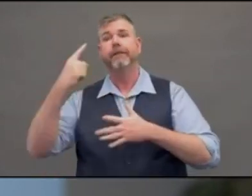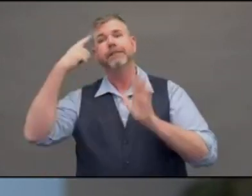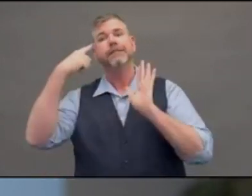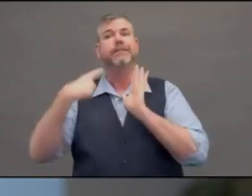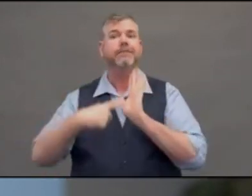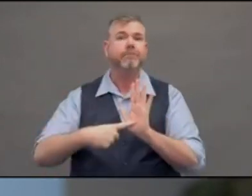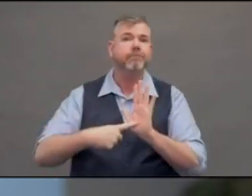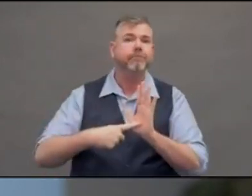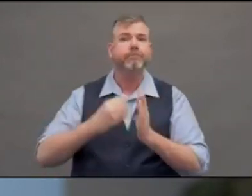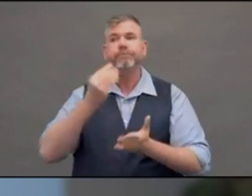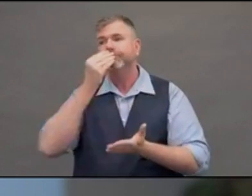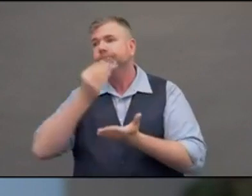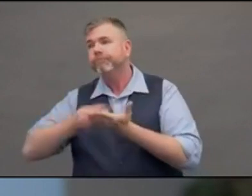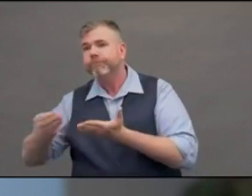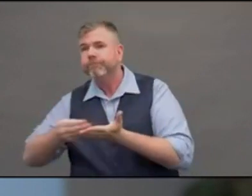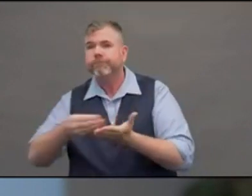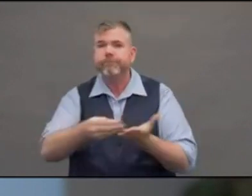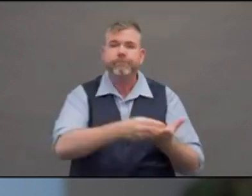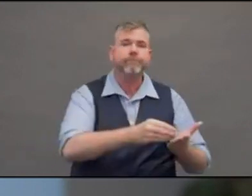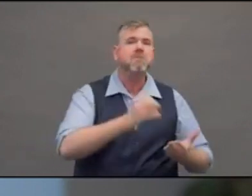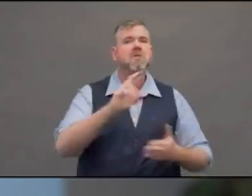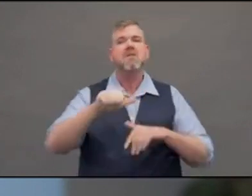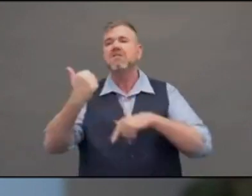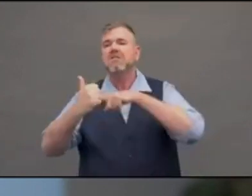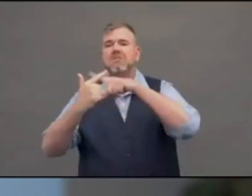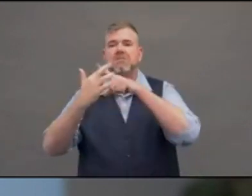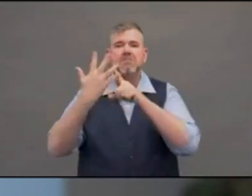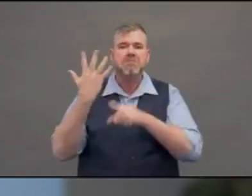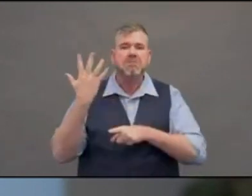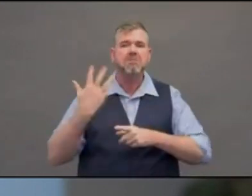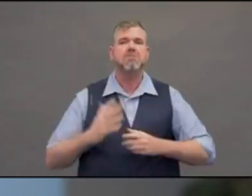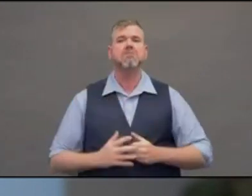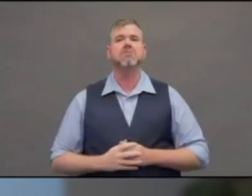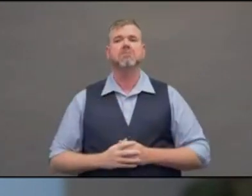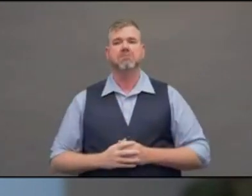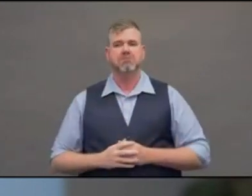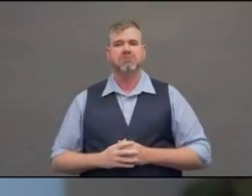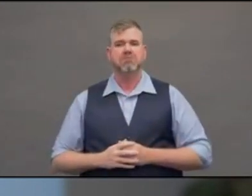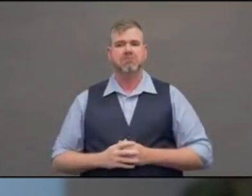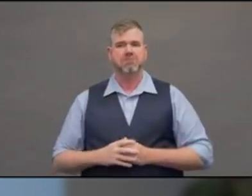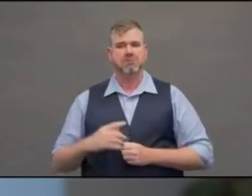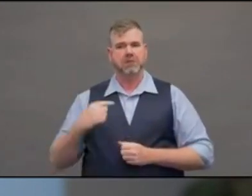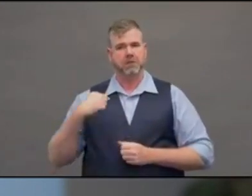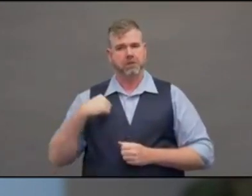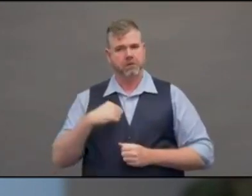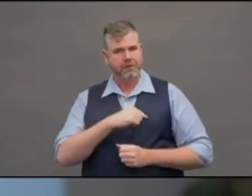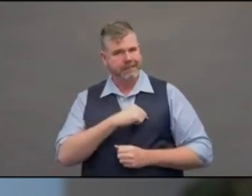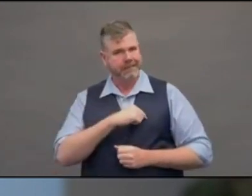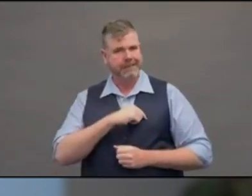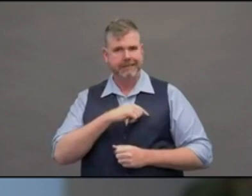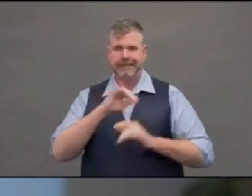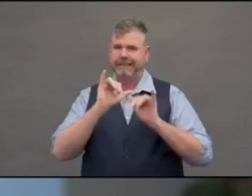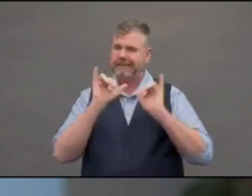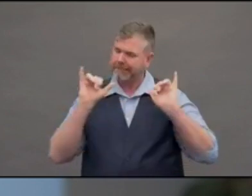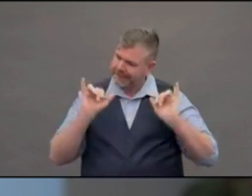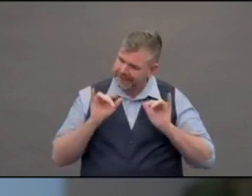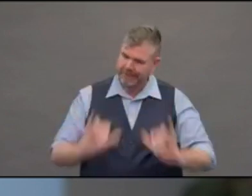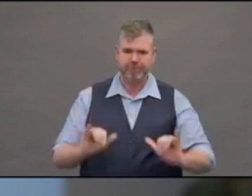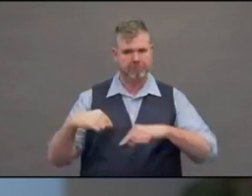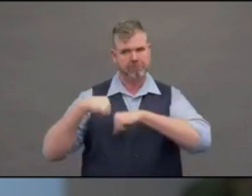things, that we do so maintaining social distancing, maintaining good